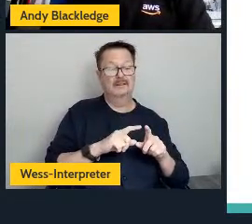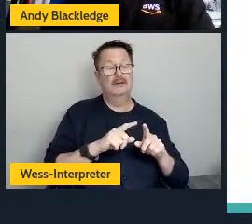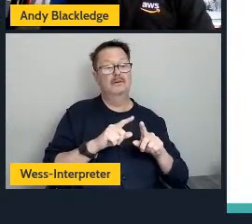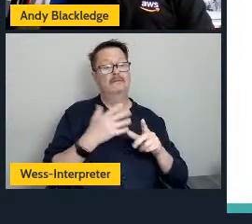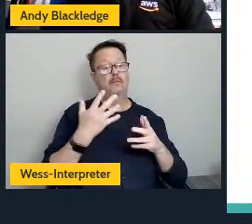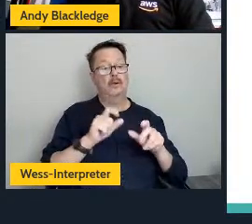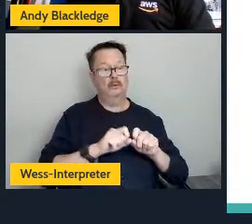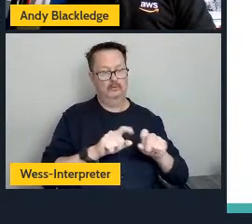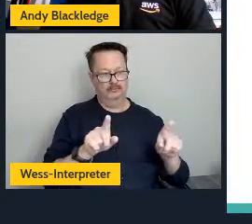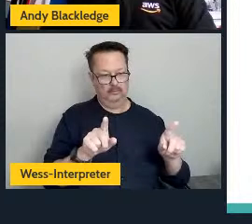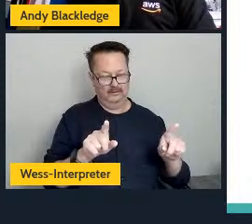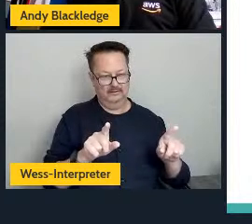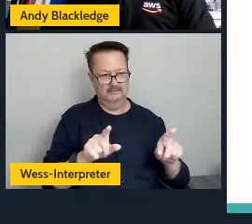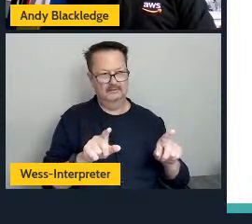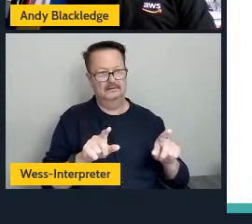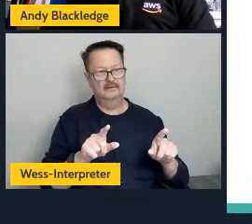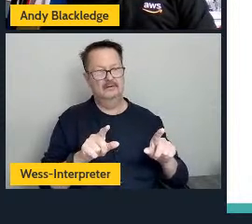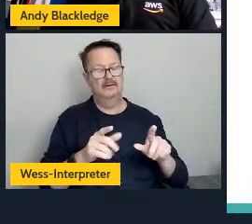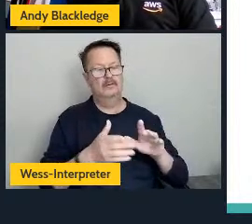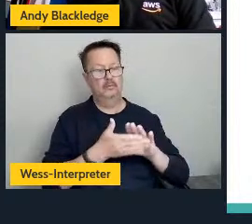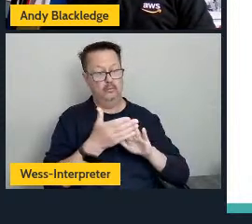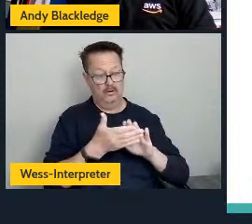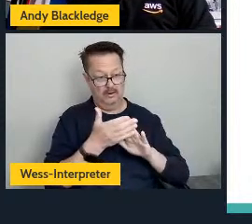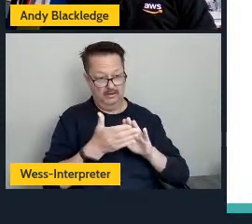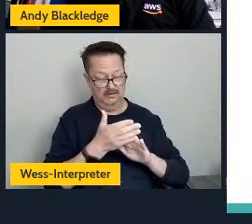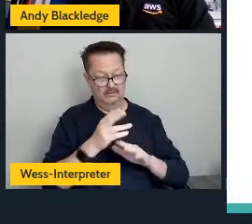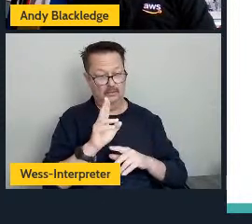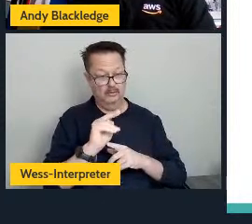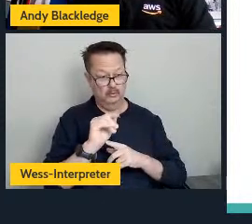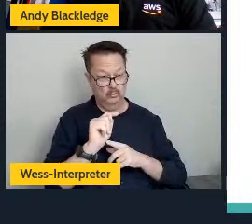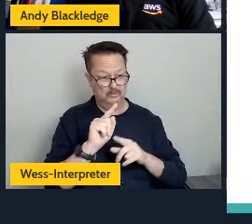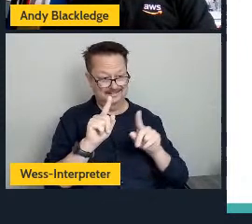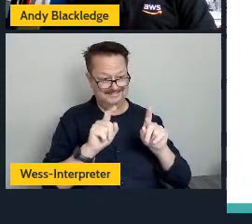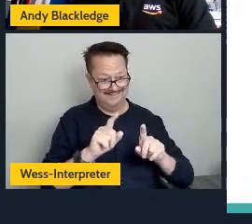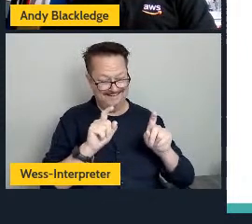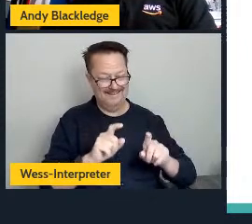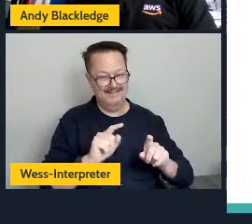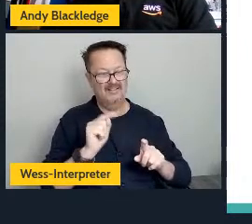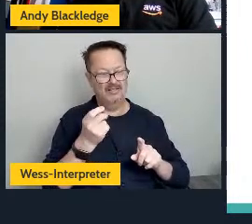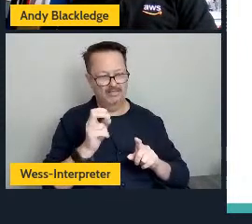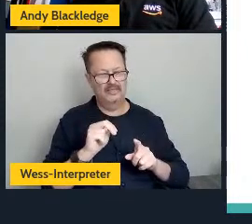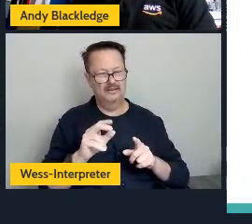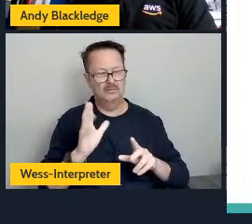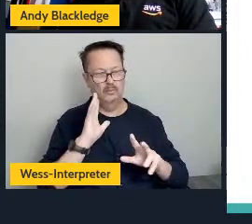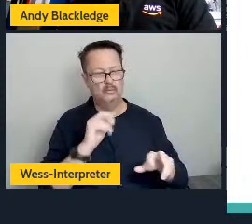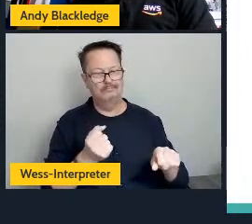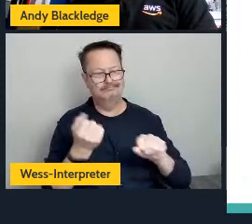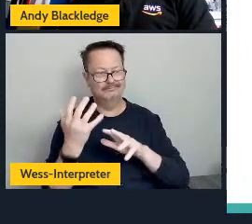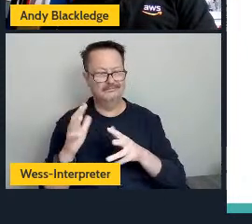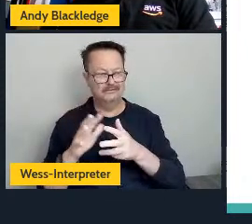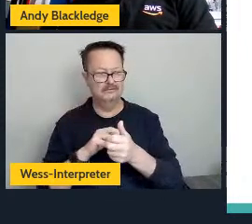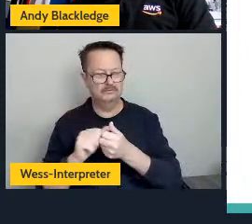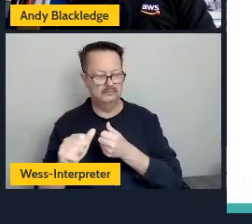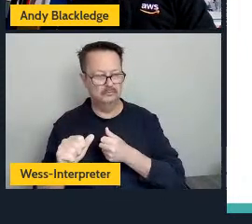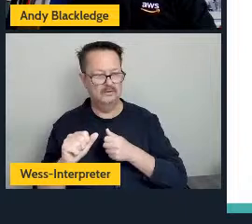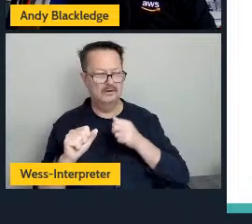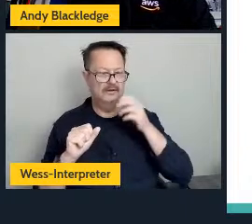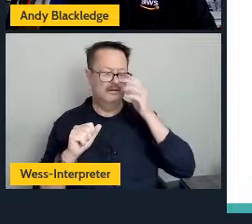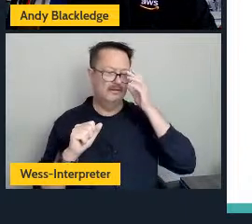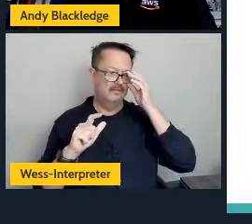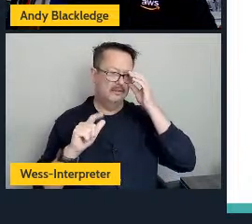deploy, run the unit tests, and then destroy the stack down. And